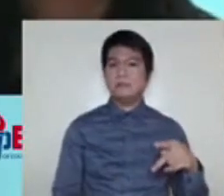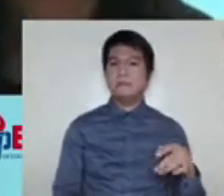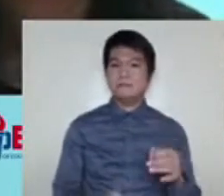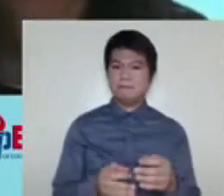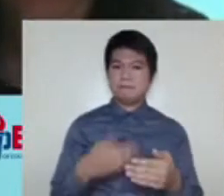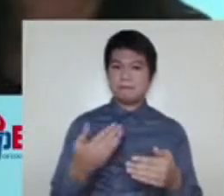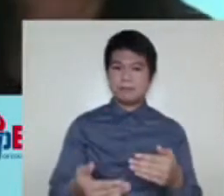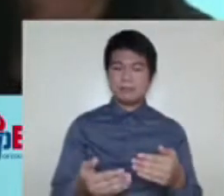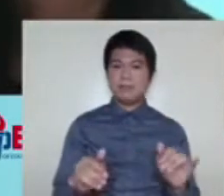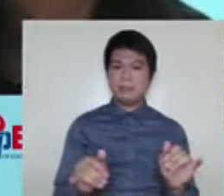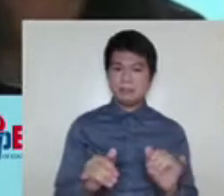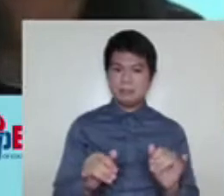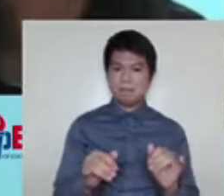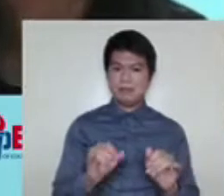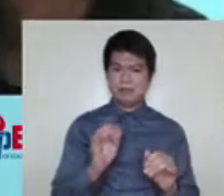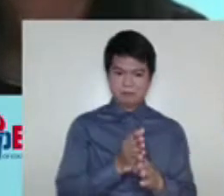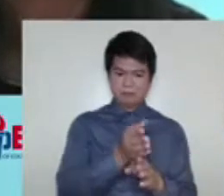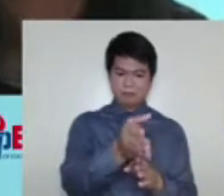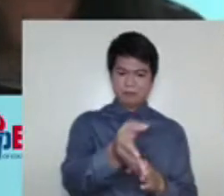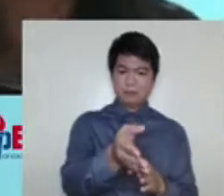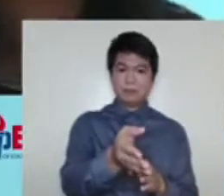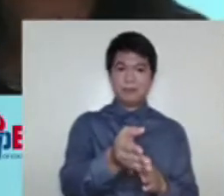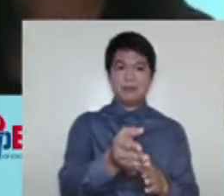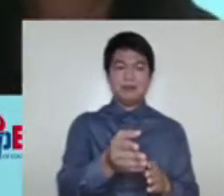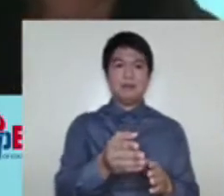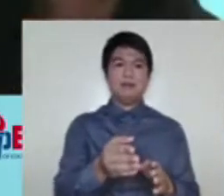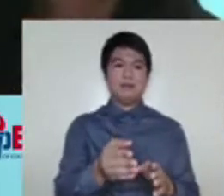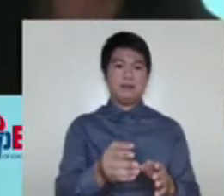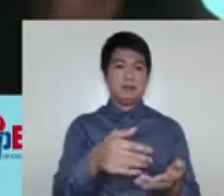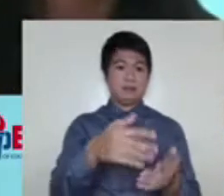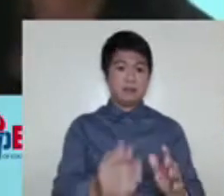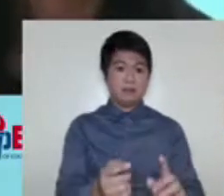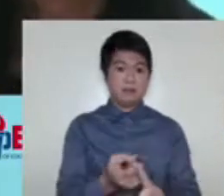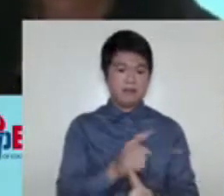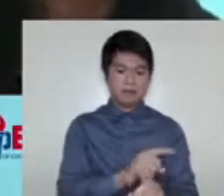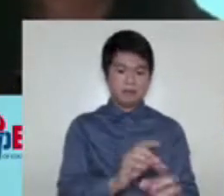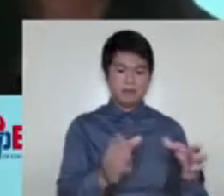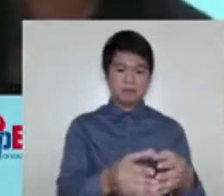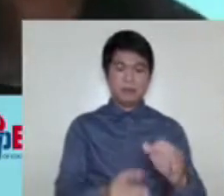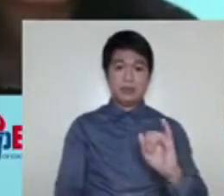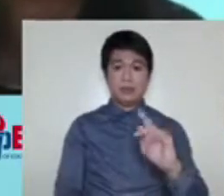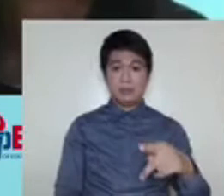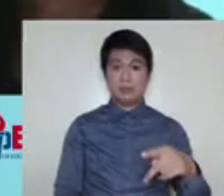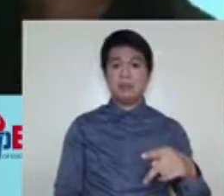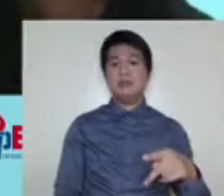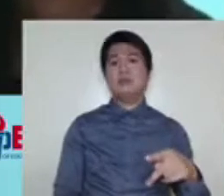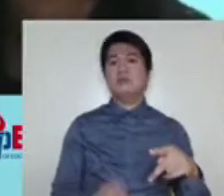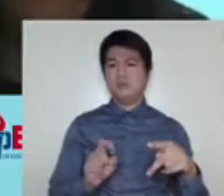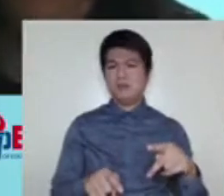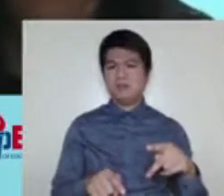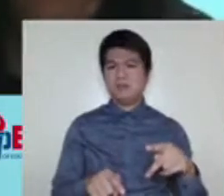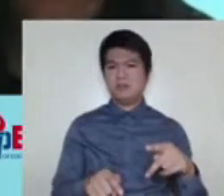is directed at learners from IP groups, then you will go with set A or the